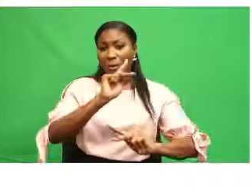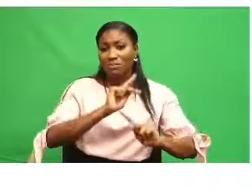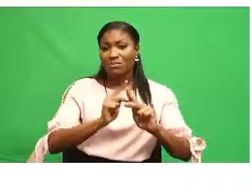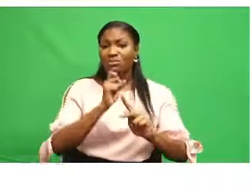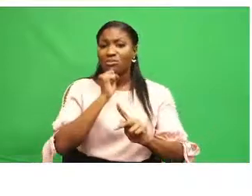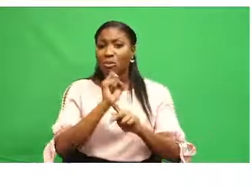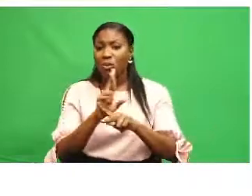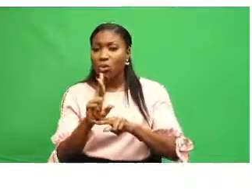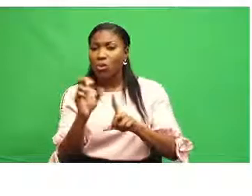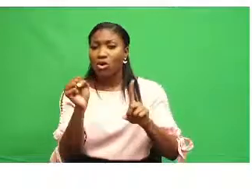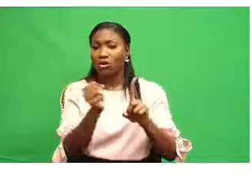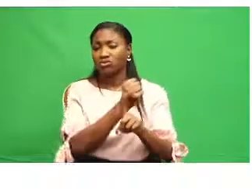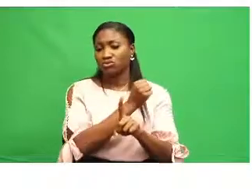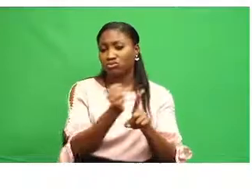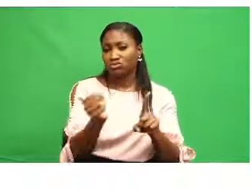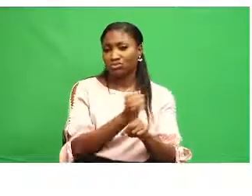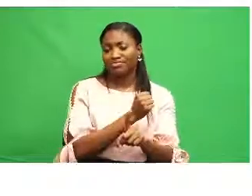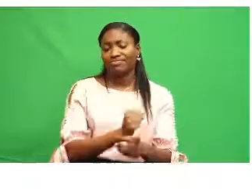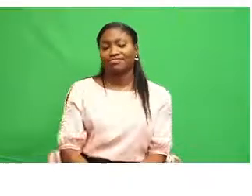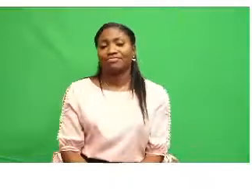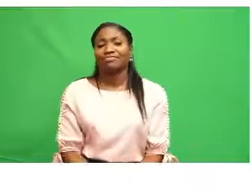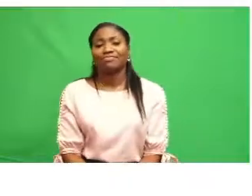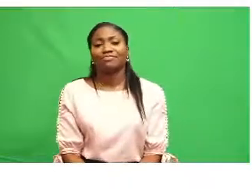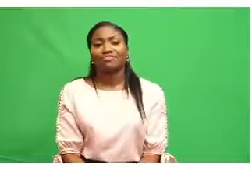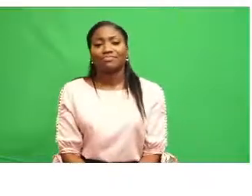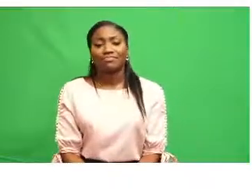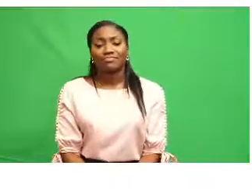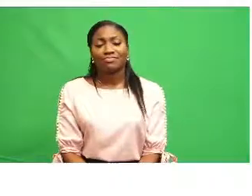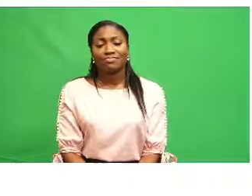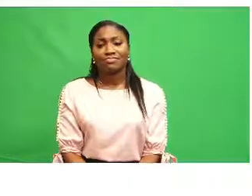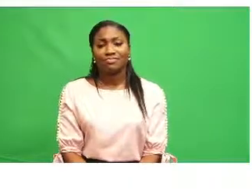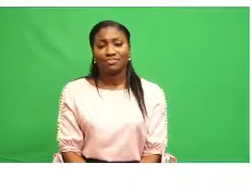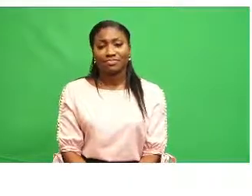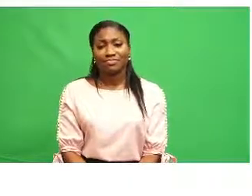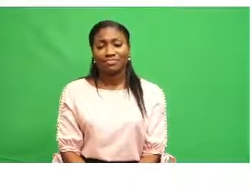young and in the prime of his or her life.